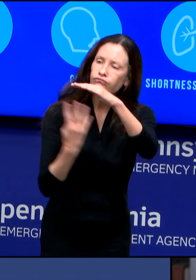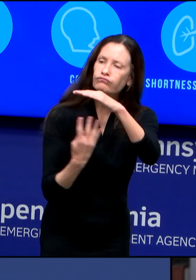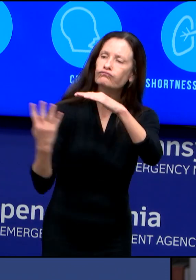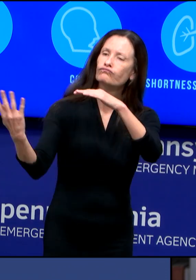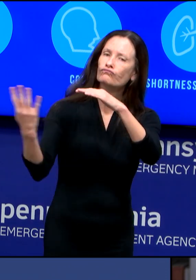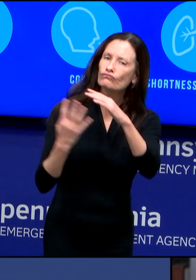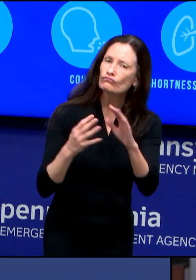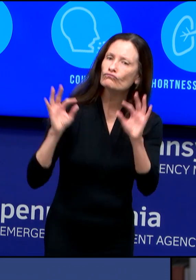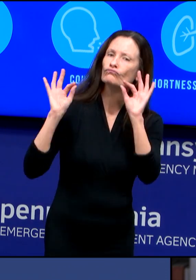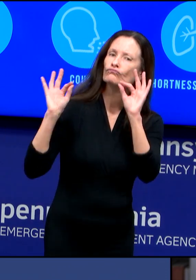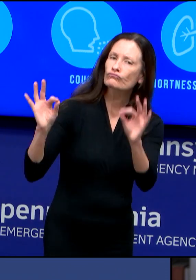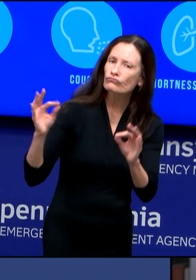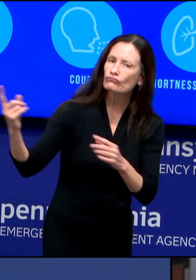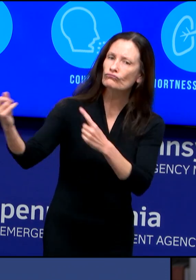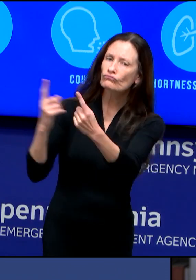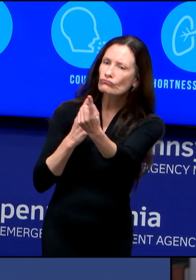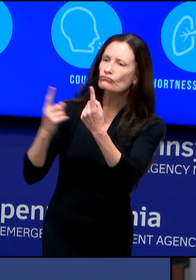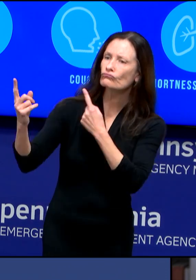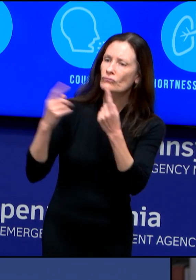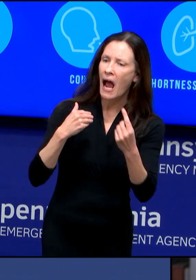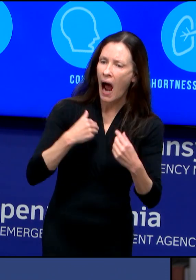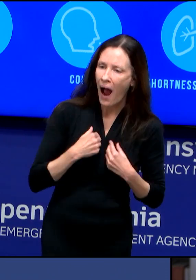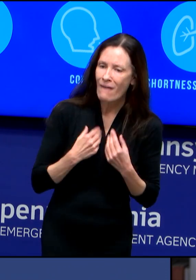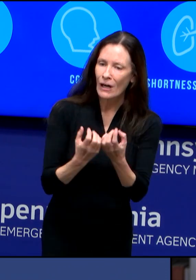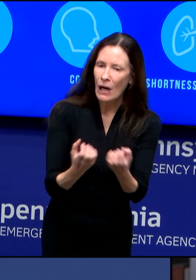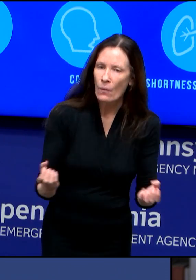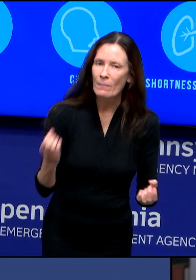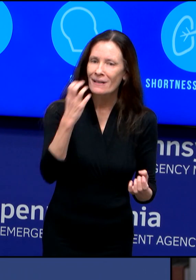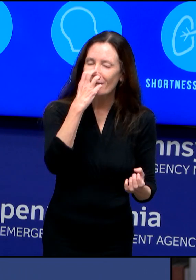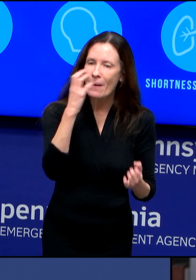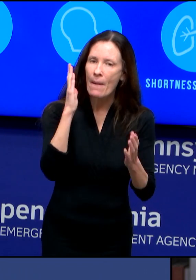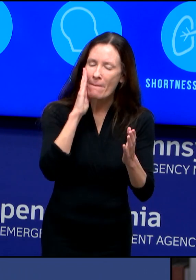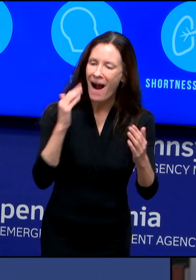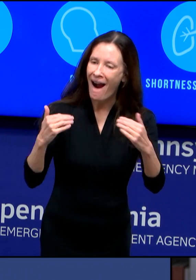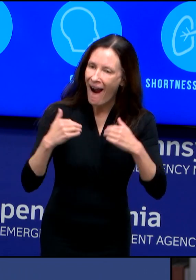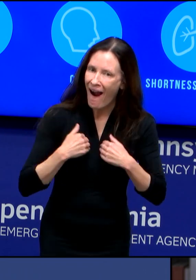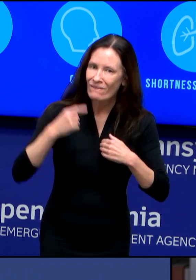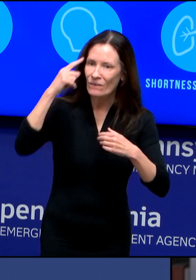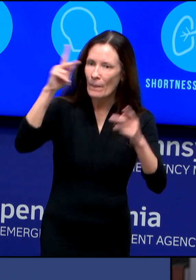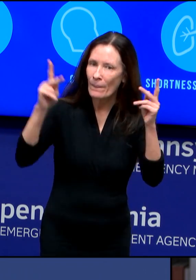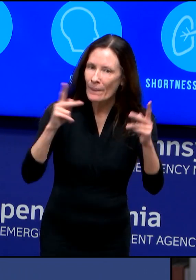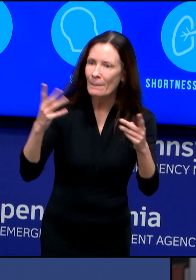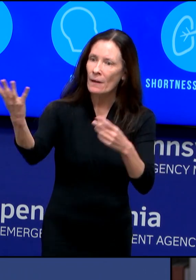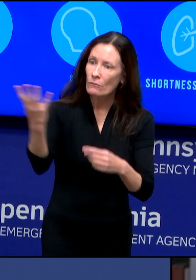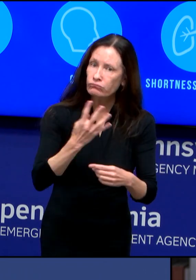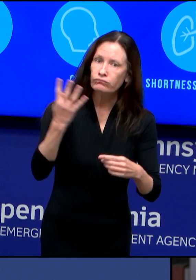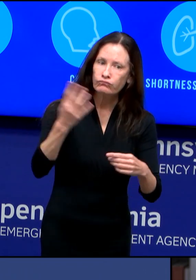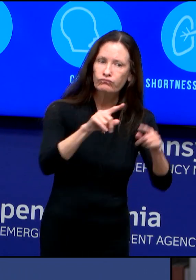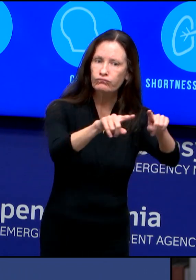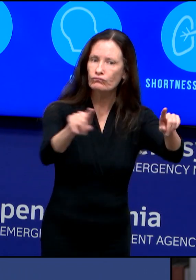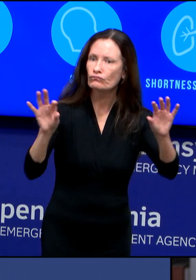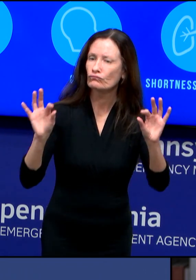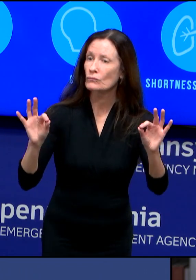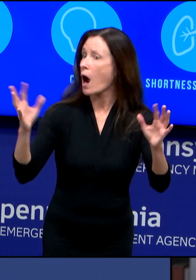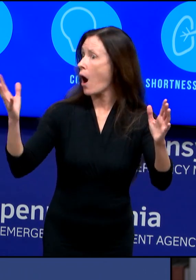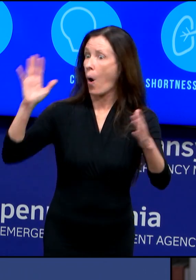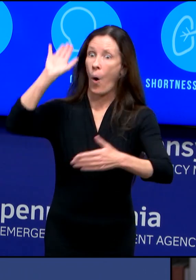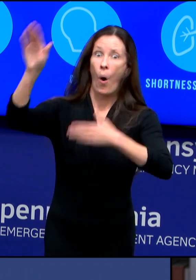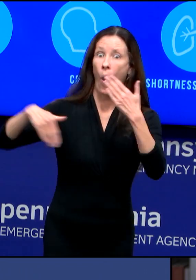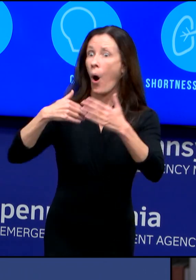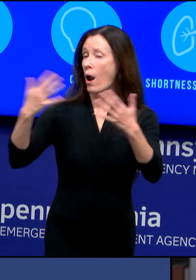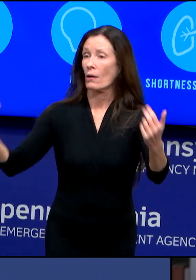and healthcare workers need to respond to this crisis so that we're not overwhelmed as they are in Italy. That's what keeps me awake at